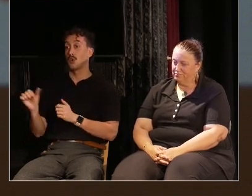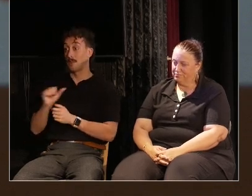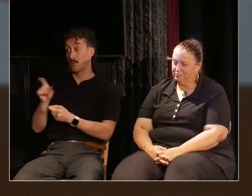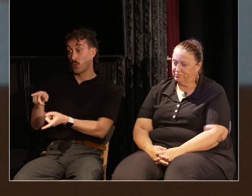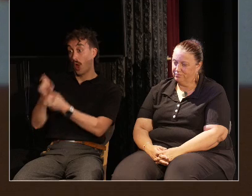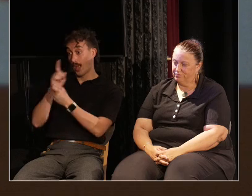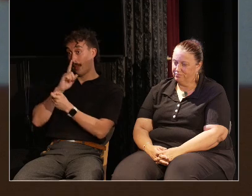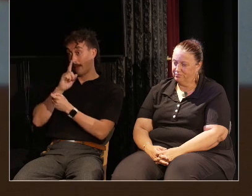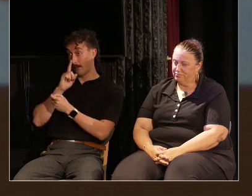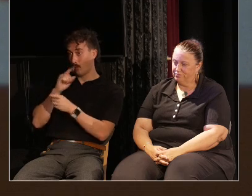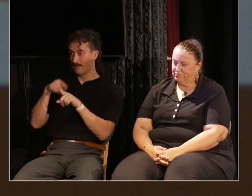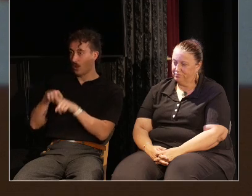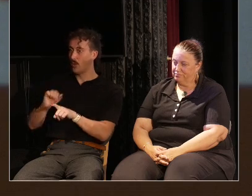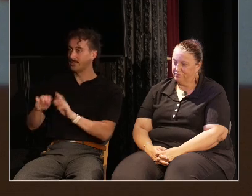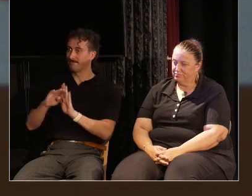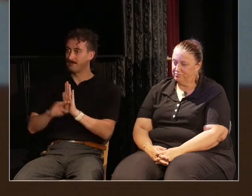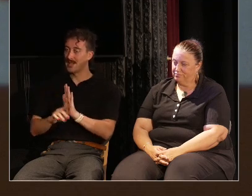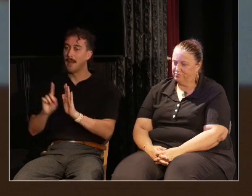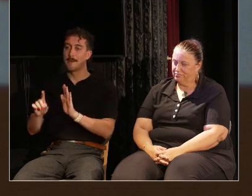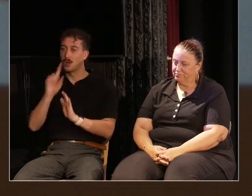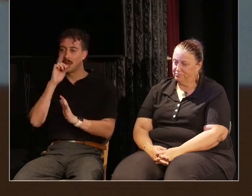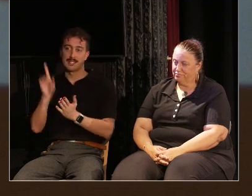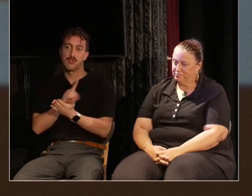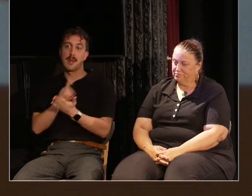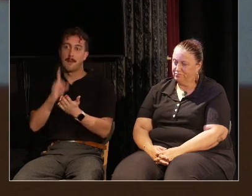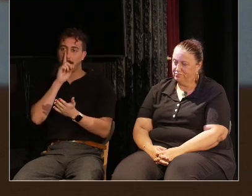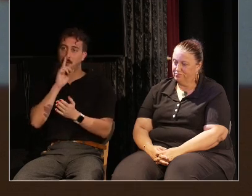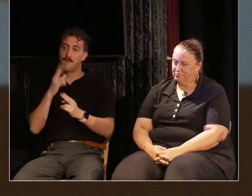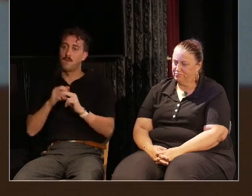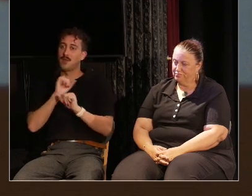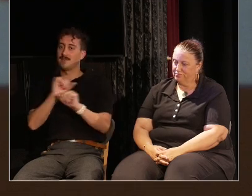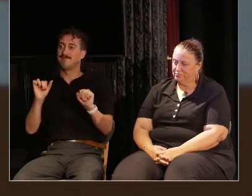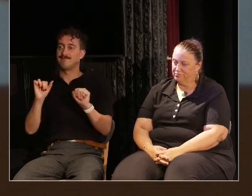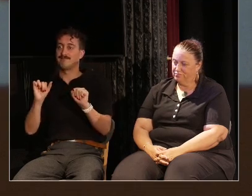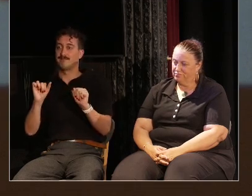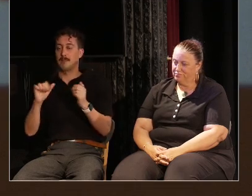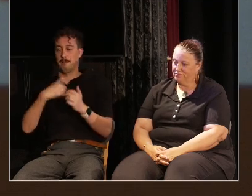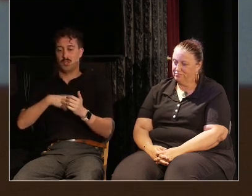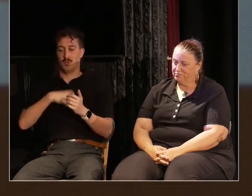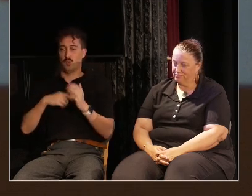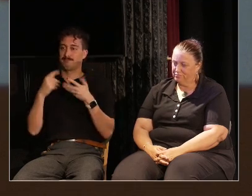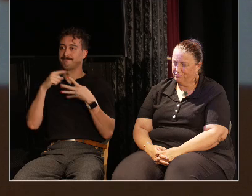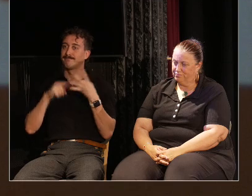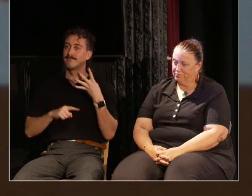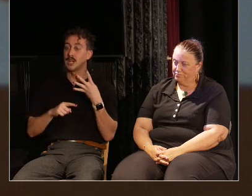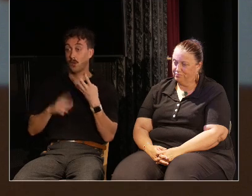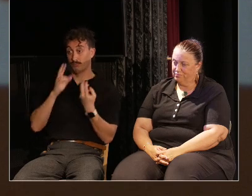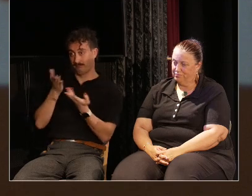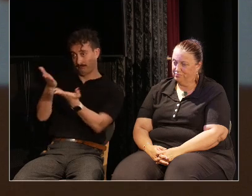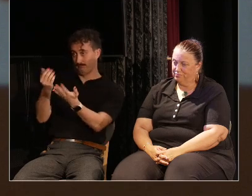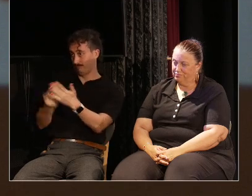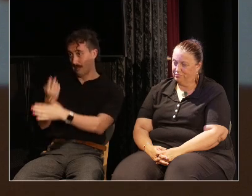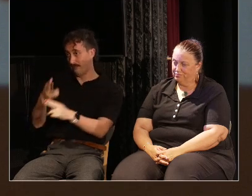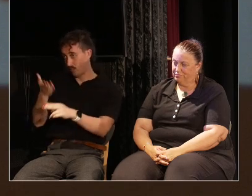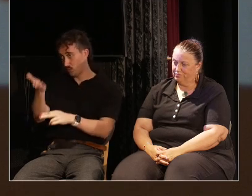discriminate based on personal attributes. And that's what we've seen here in your case, and that's what needs to be fixed. So, long story short, I'm not